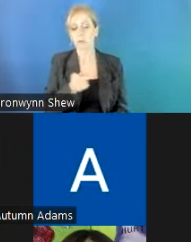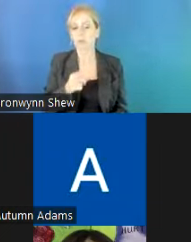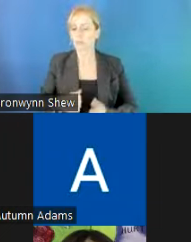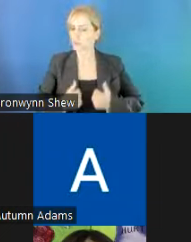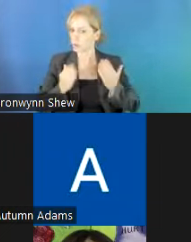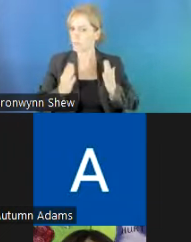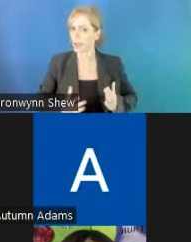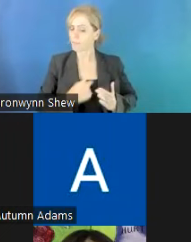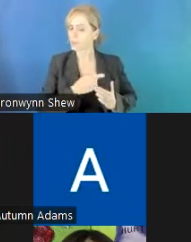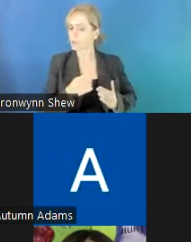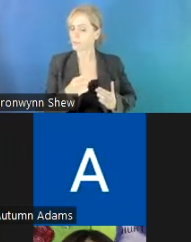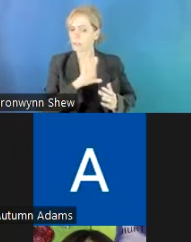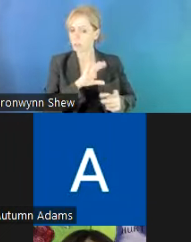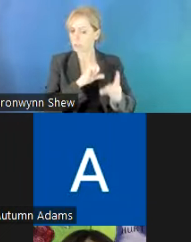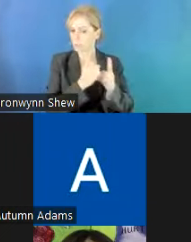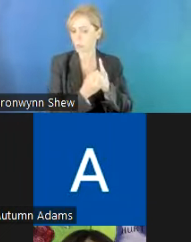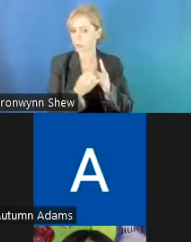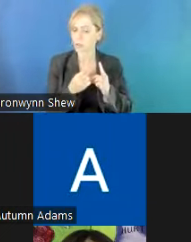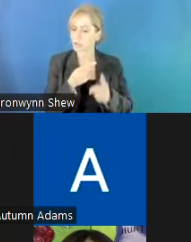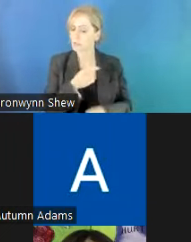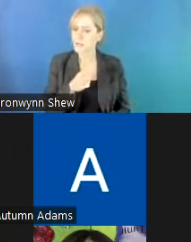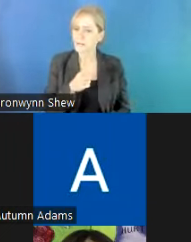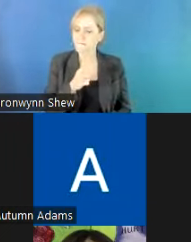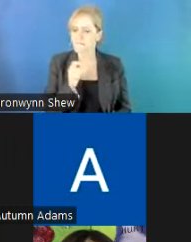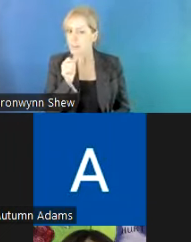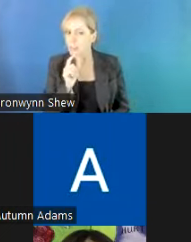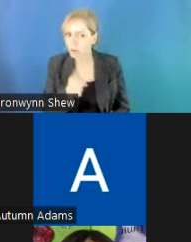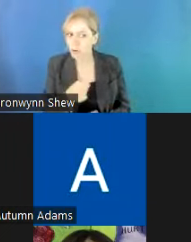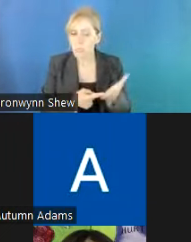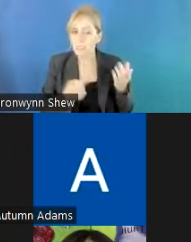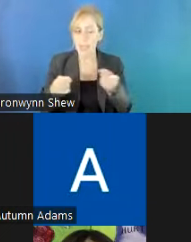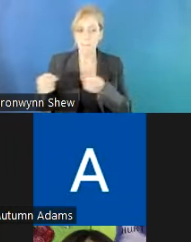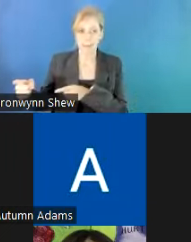in that situation, they're not sure what is happening.